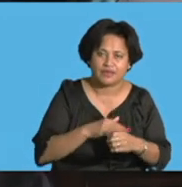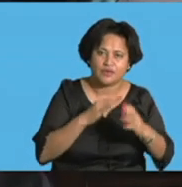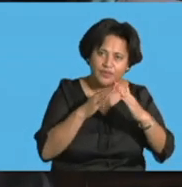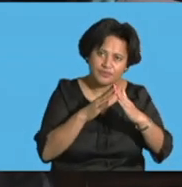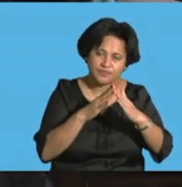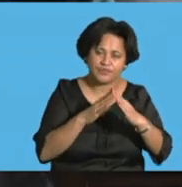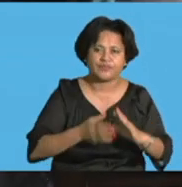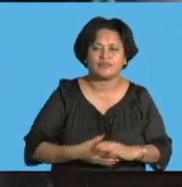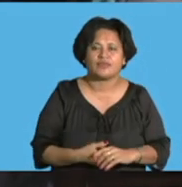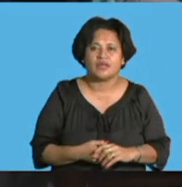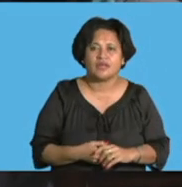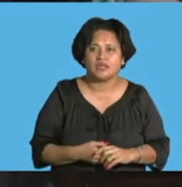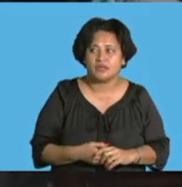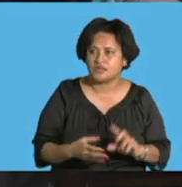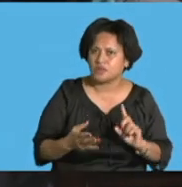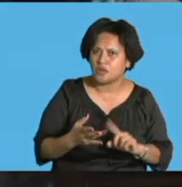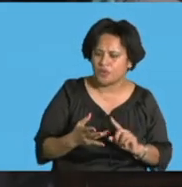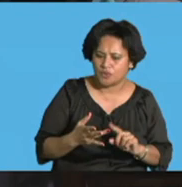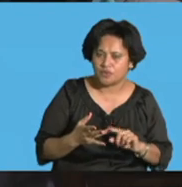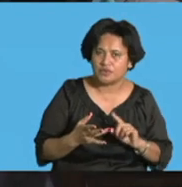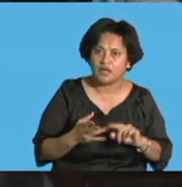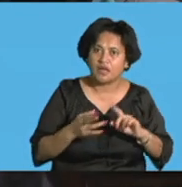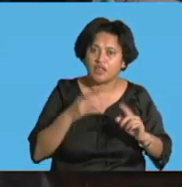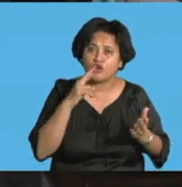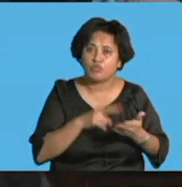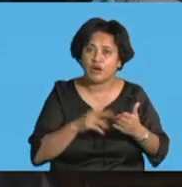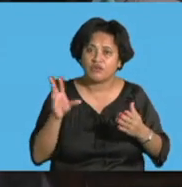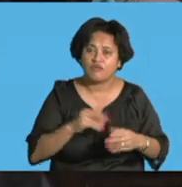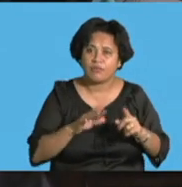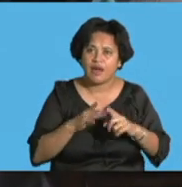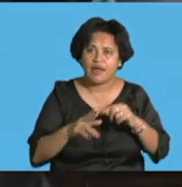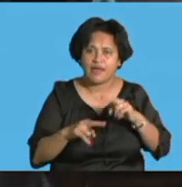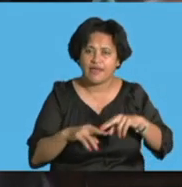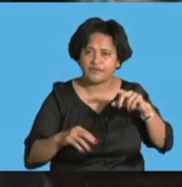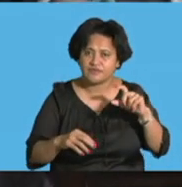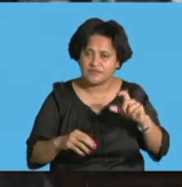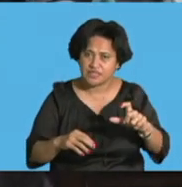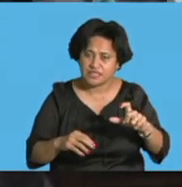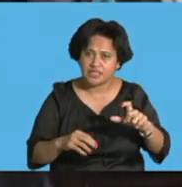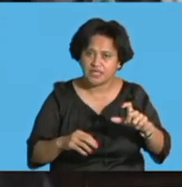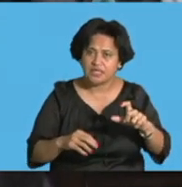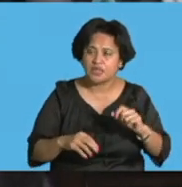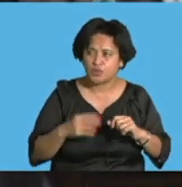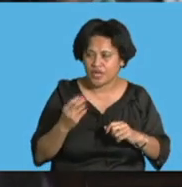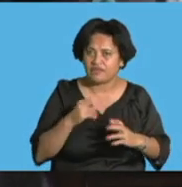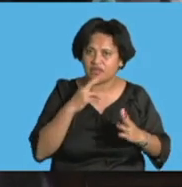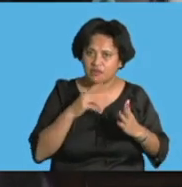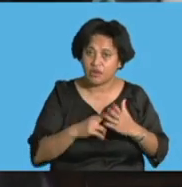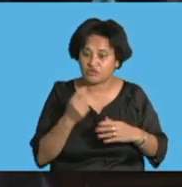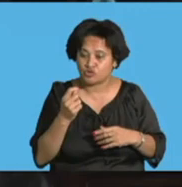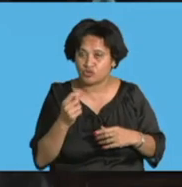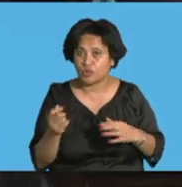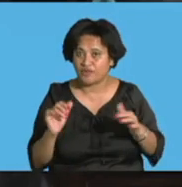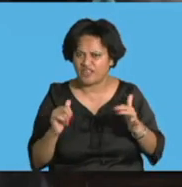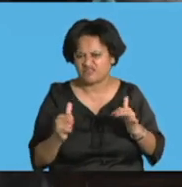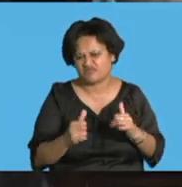preliminary reports from IFC are expected as early as August this year, with the total process to be completed within 18 to 24